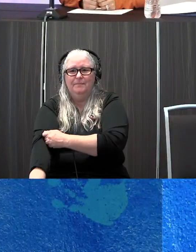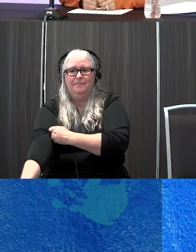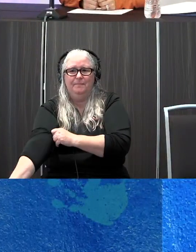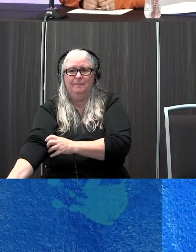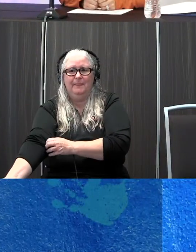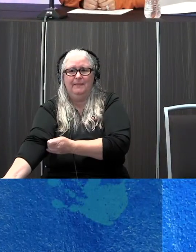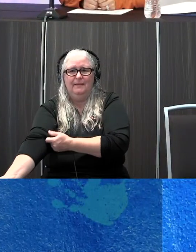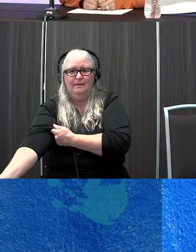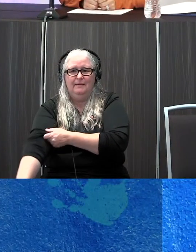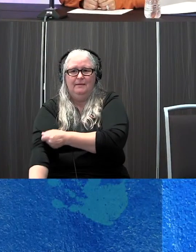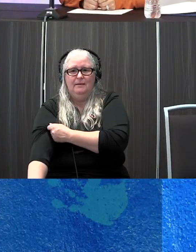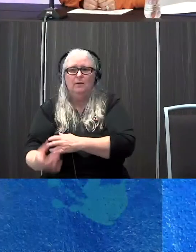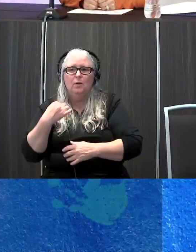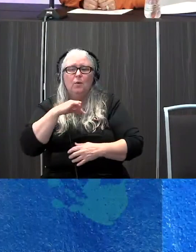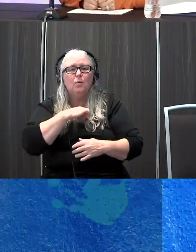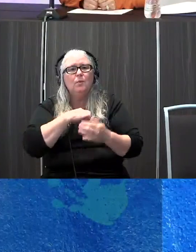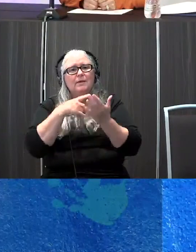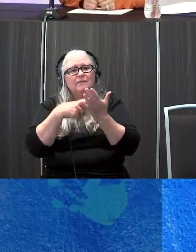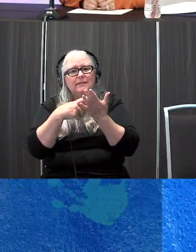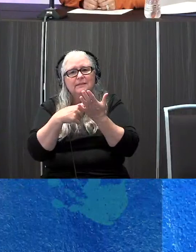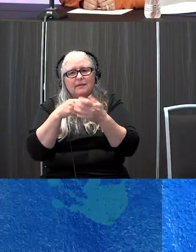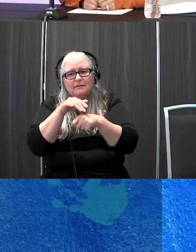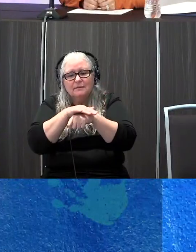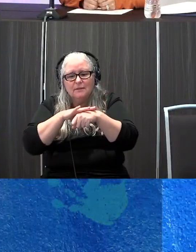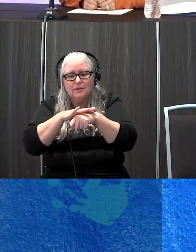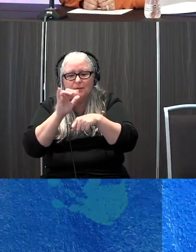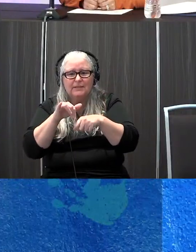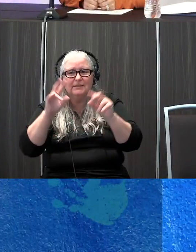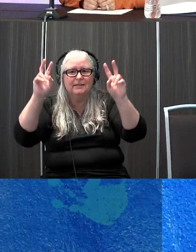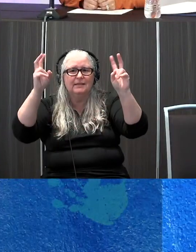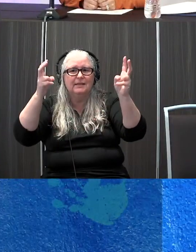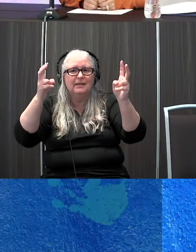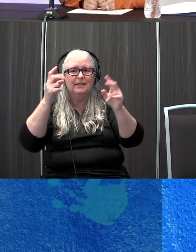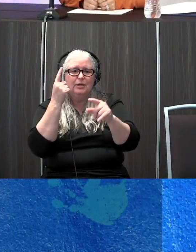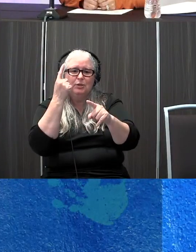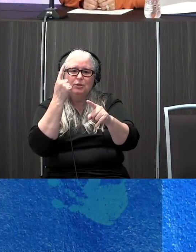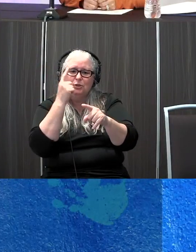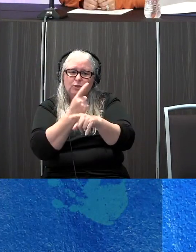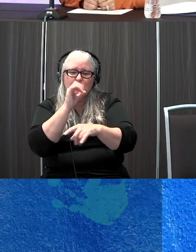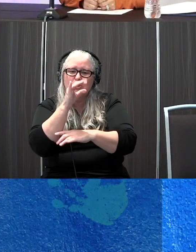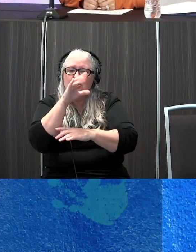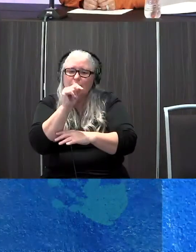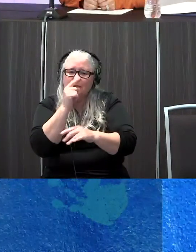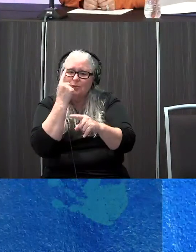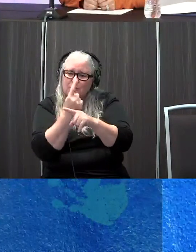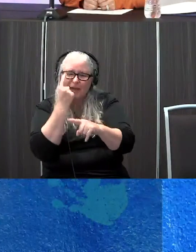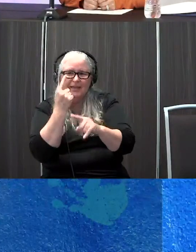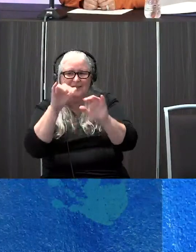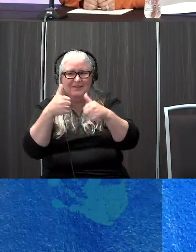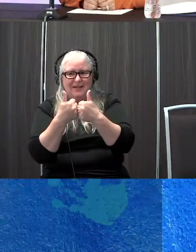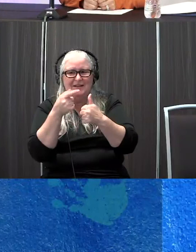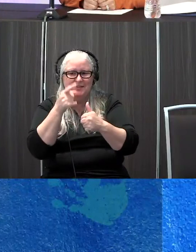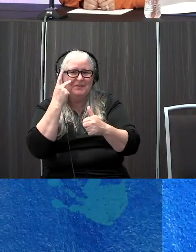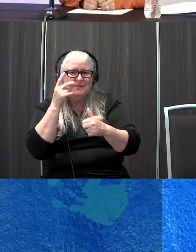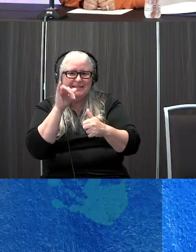We've talked about this a little, is the Just Right Challenge. So in this picture, you see Cole on land with his younger